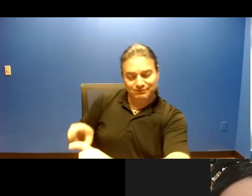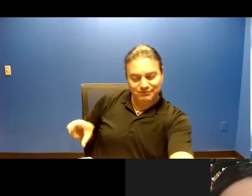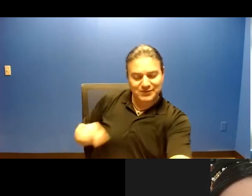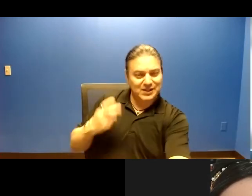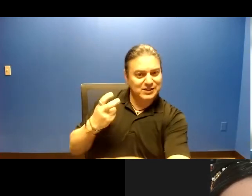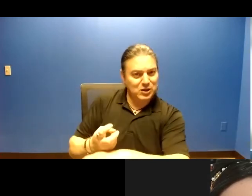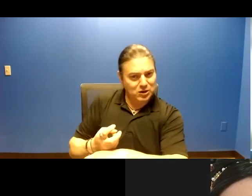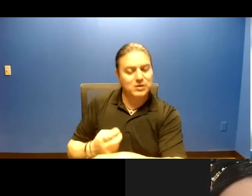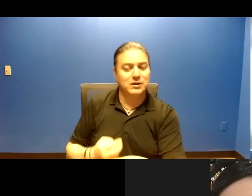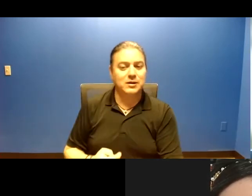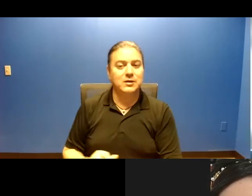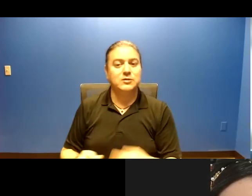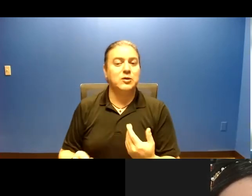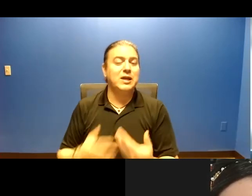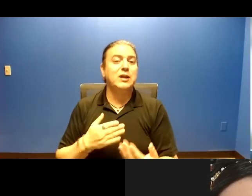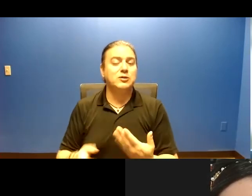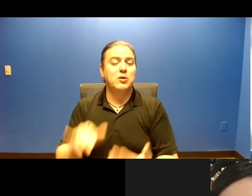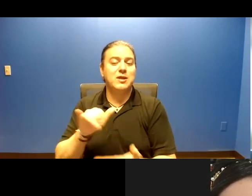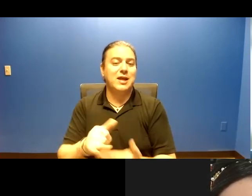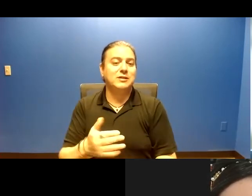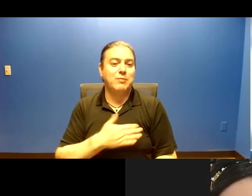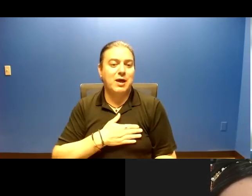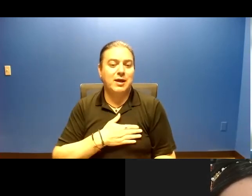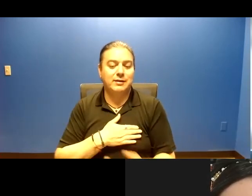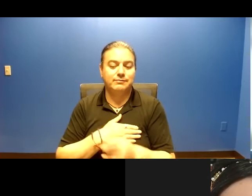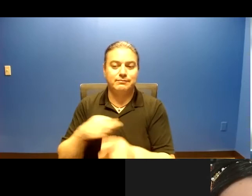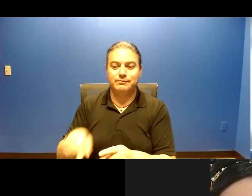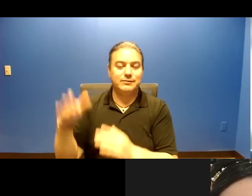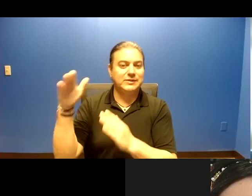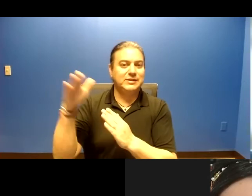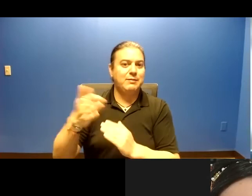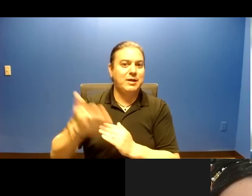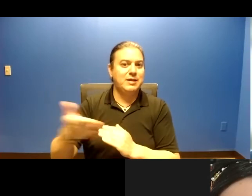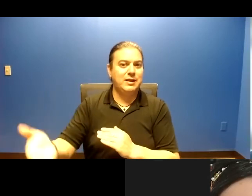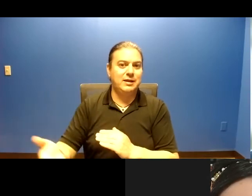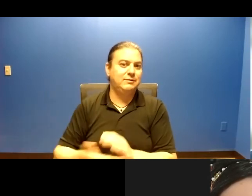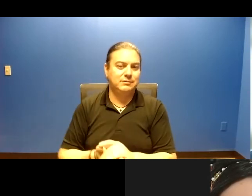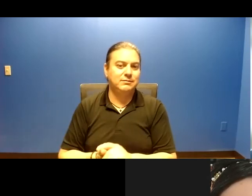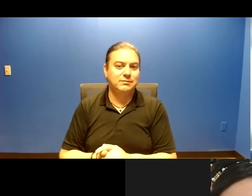So those are my indispensable items.